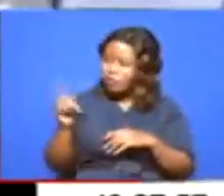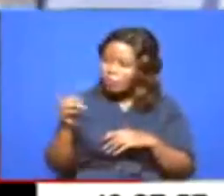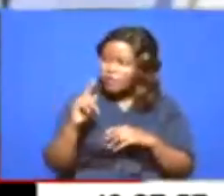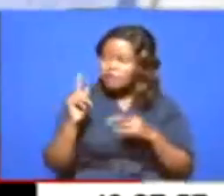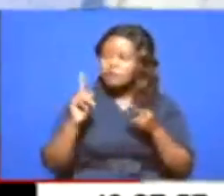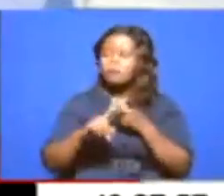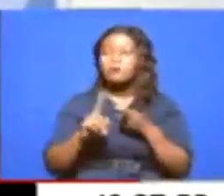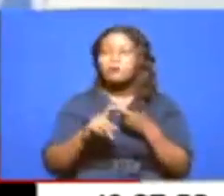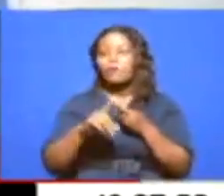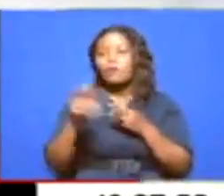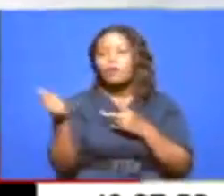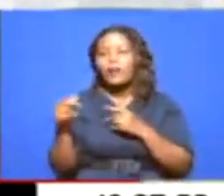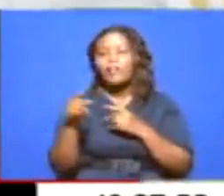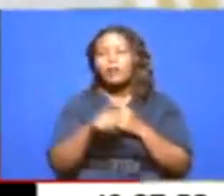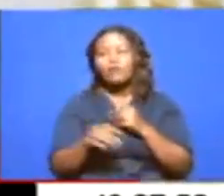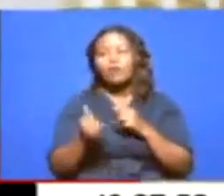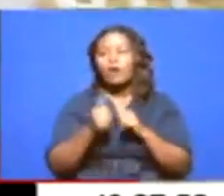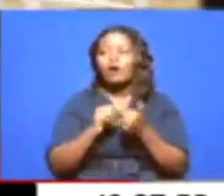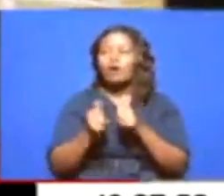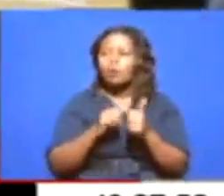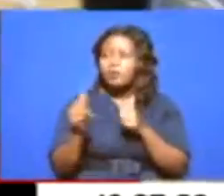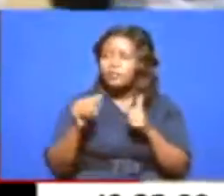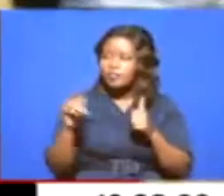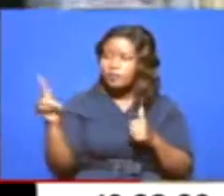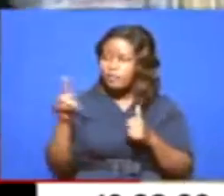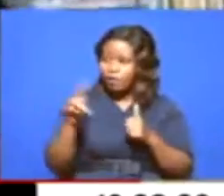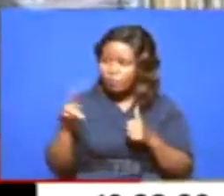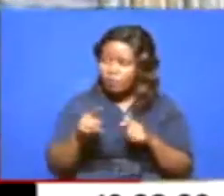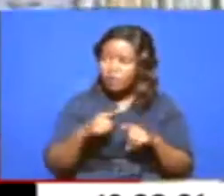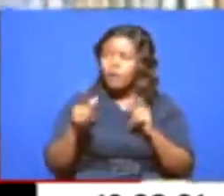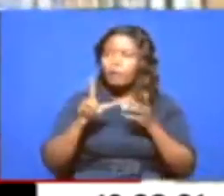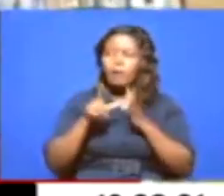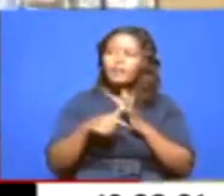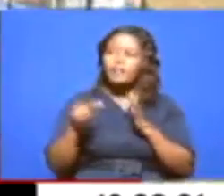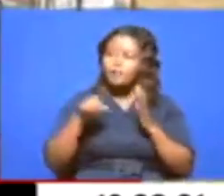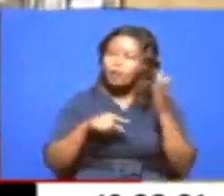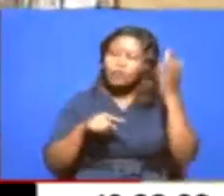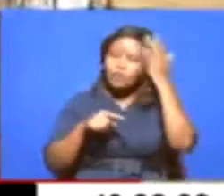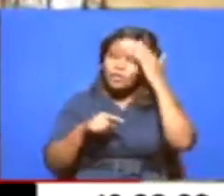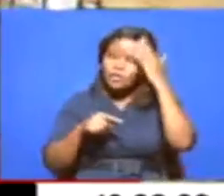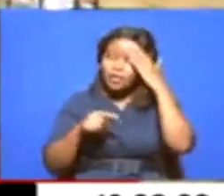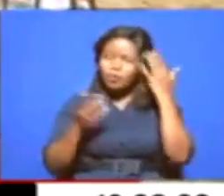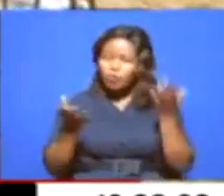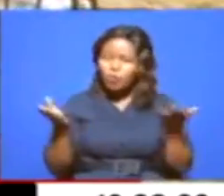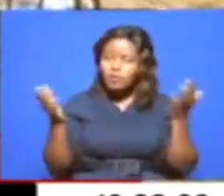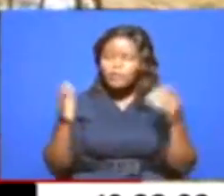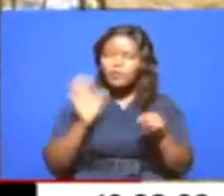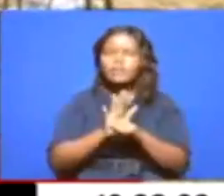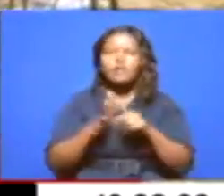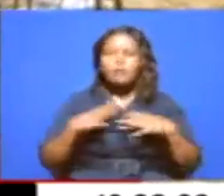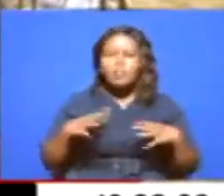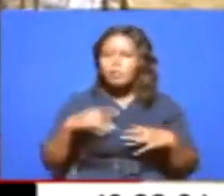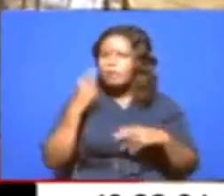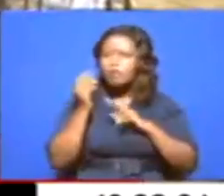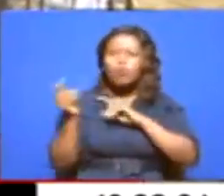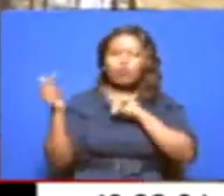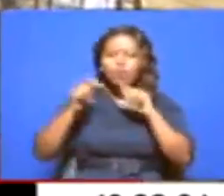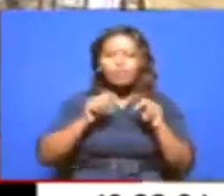used to compete here in Nairobi here. But then we realize that also the majority of spectators come